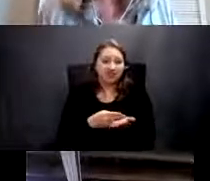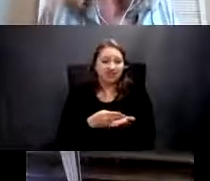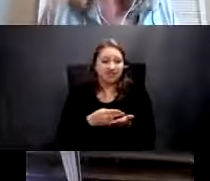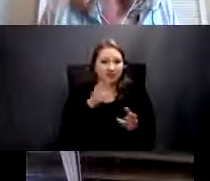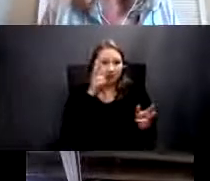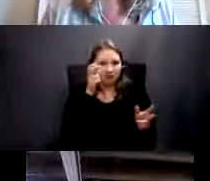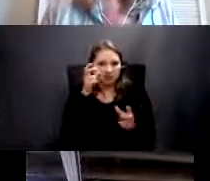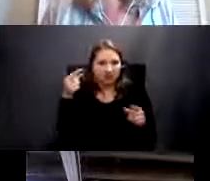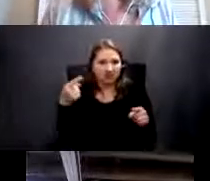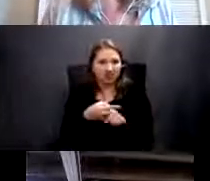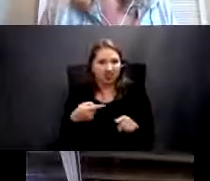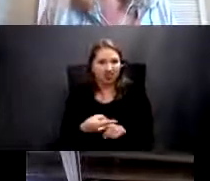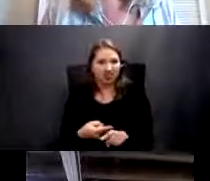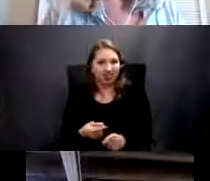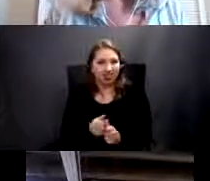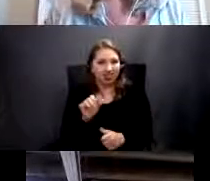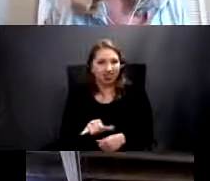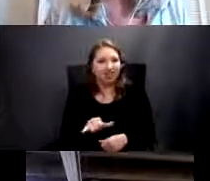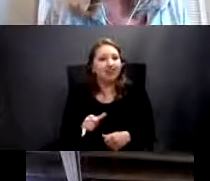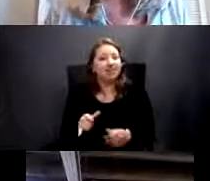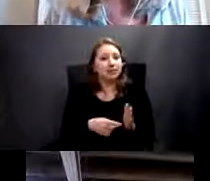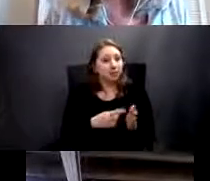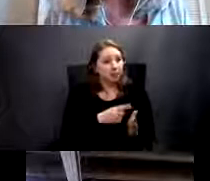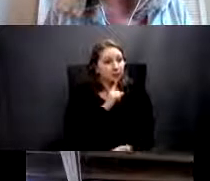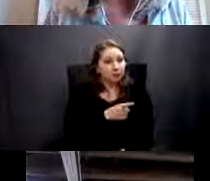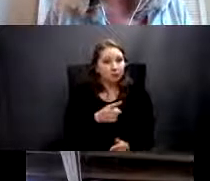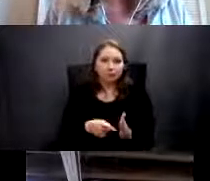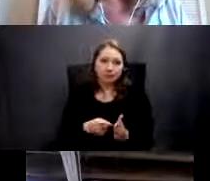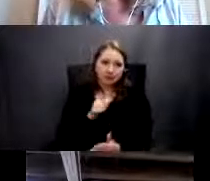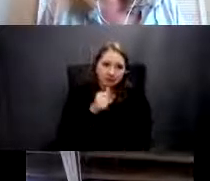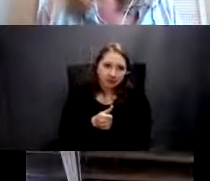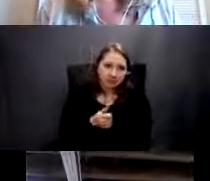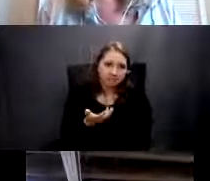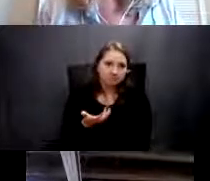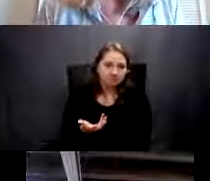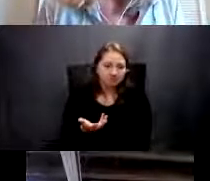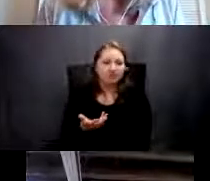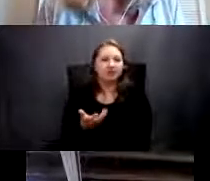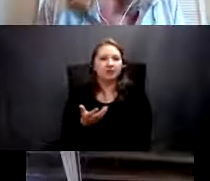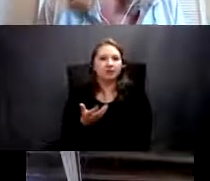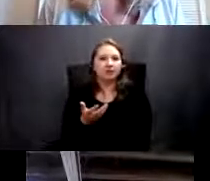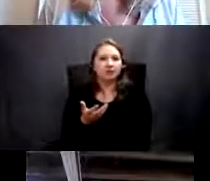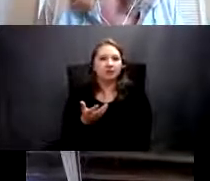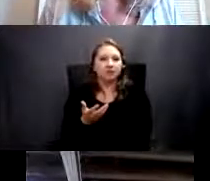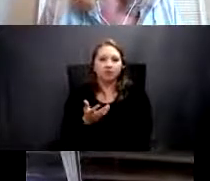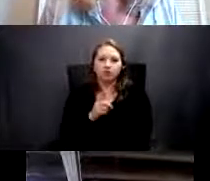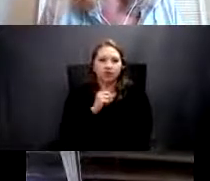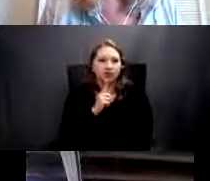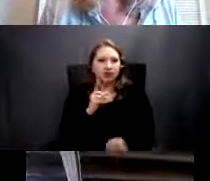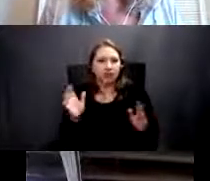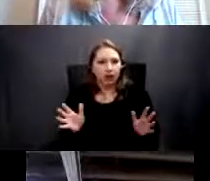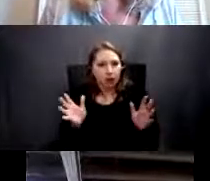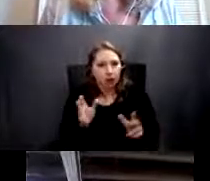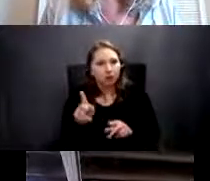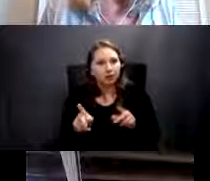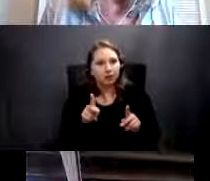conflicting information there, that sometimes that's true and sometimes it's not. So I would very much encourage people to